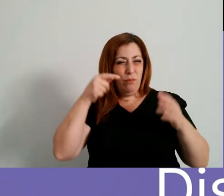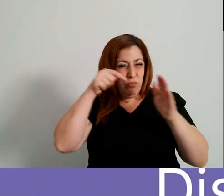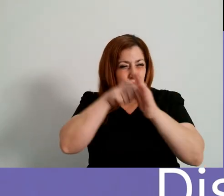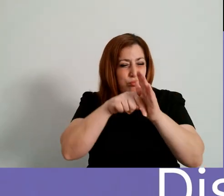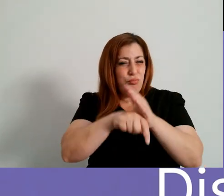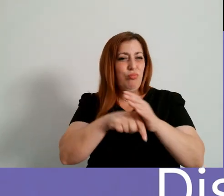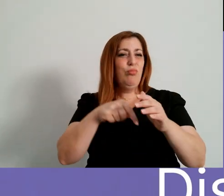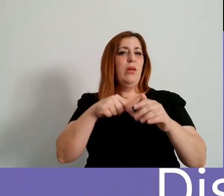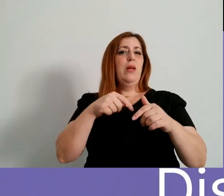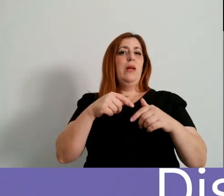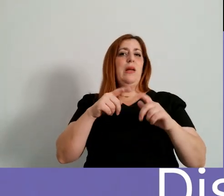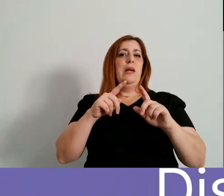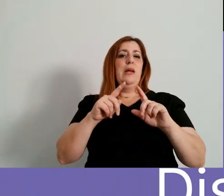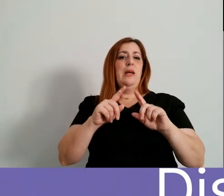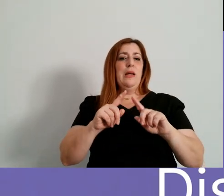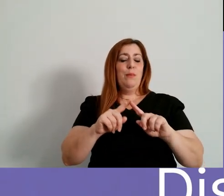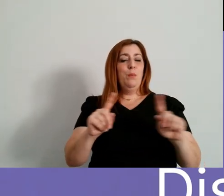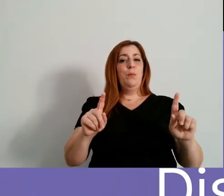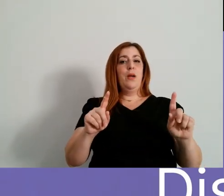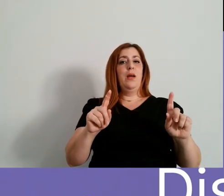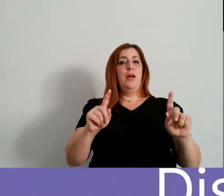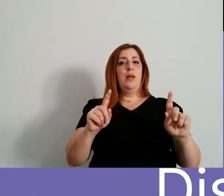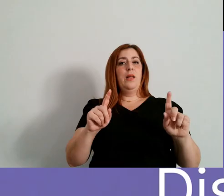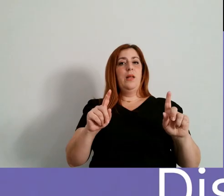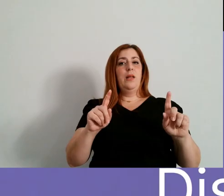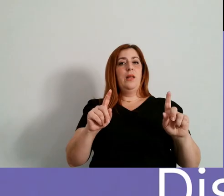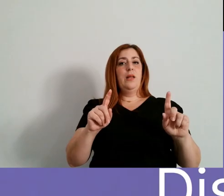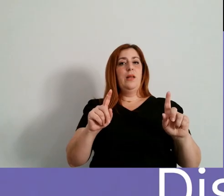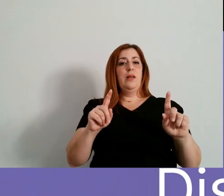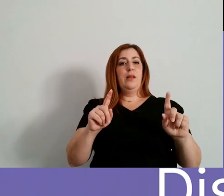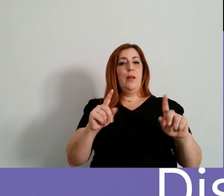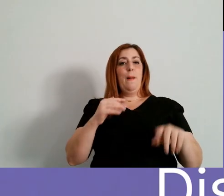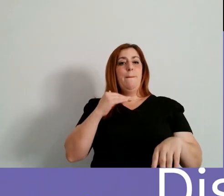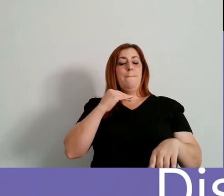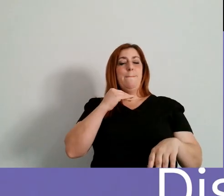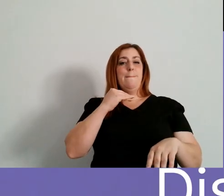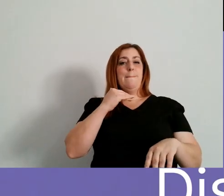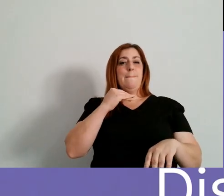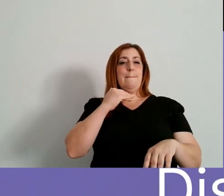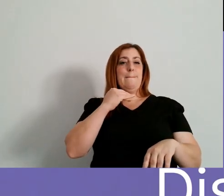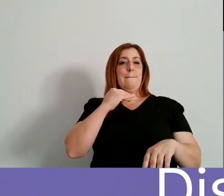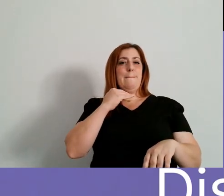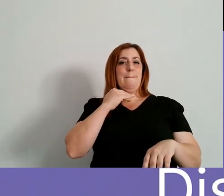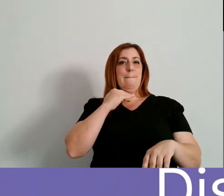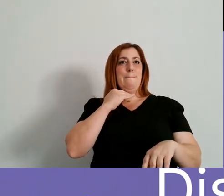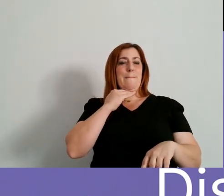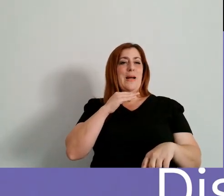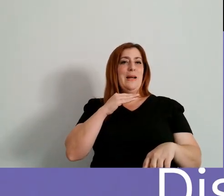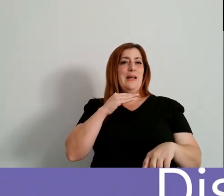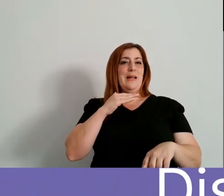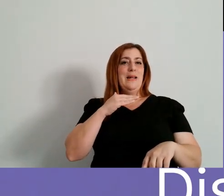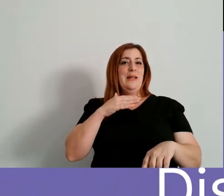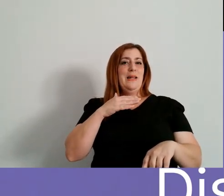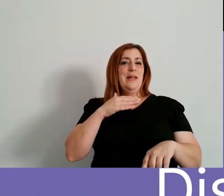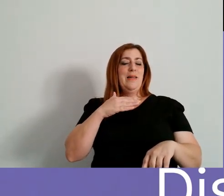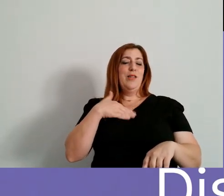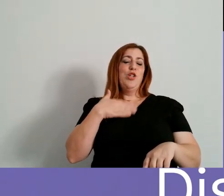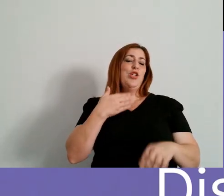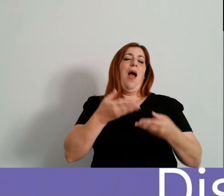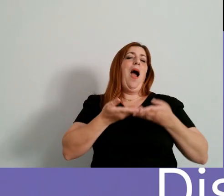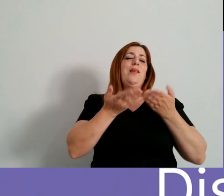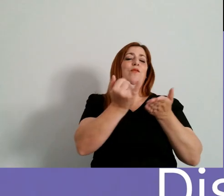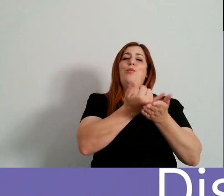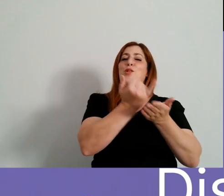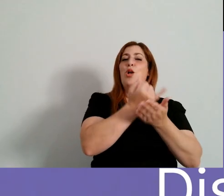for some questions. I would prefer that I say if there's something that I don't know, then I give the